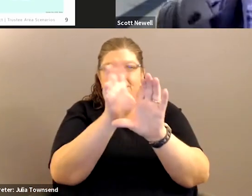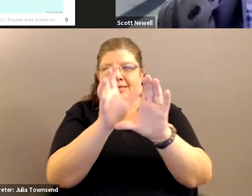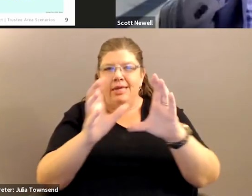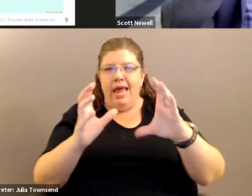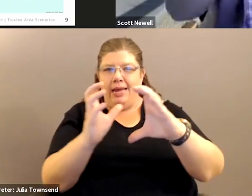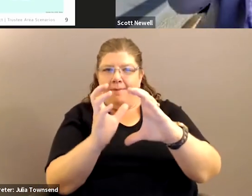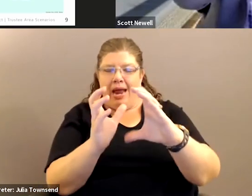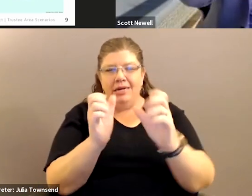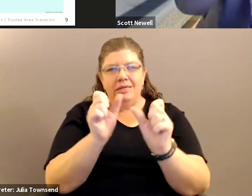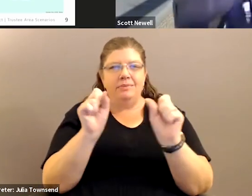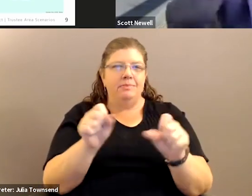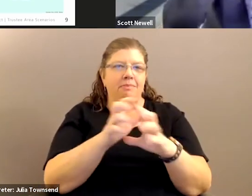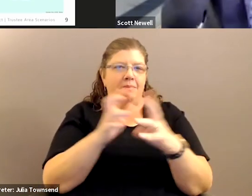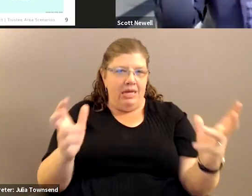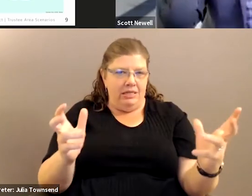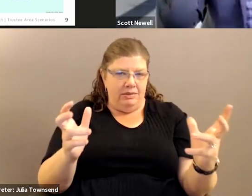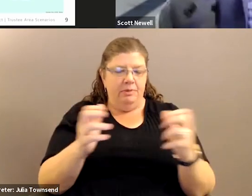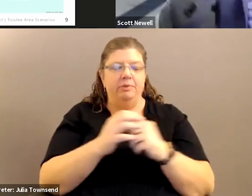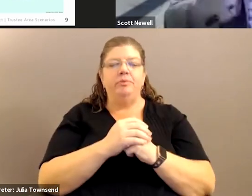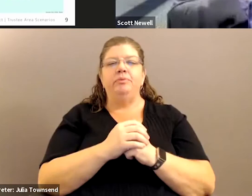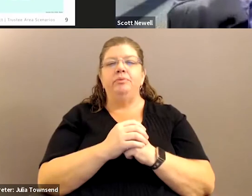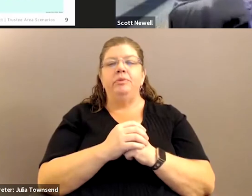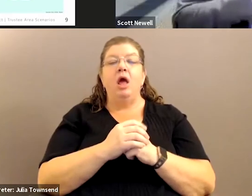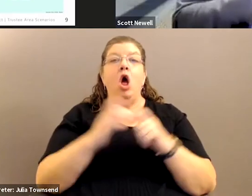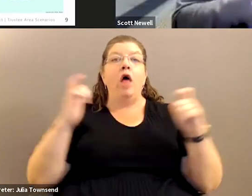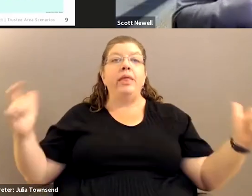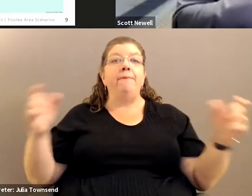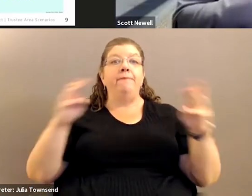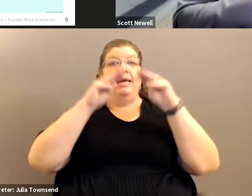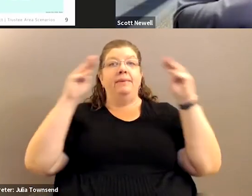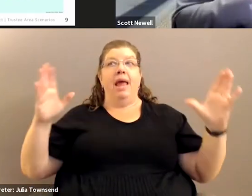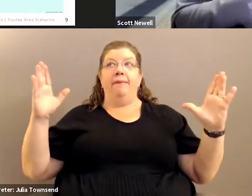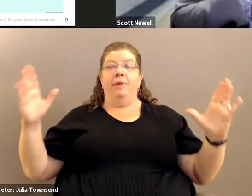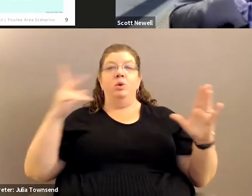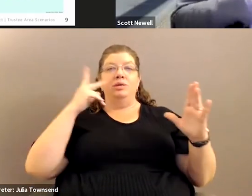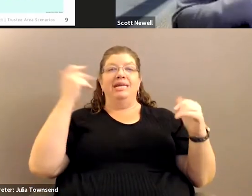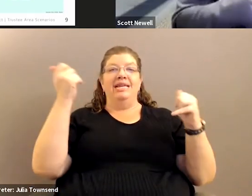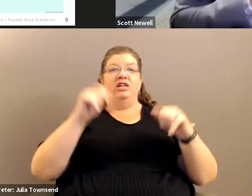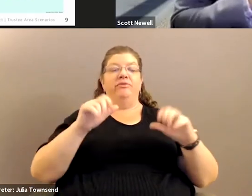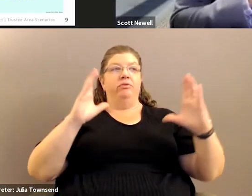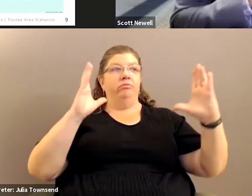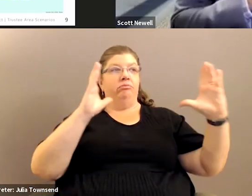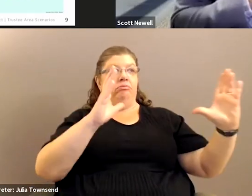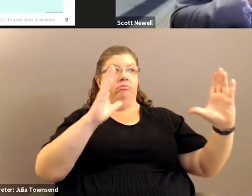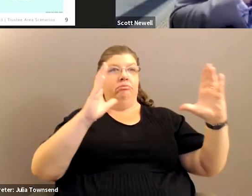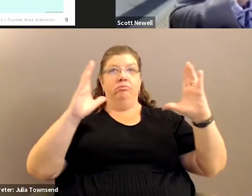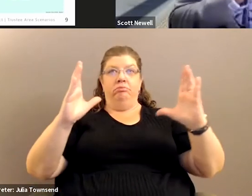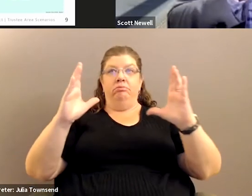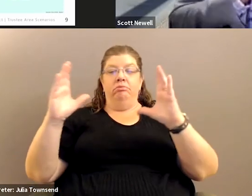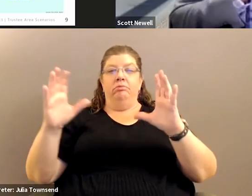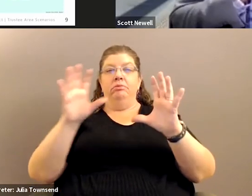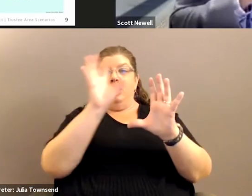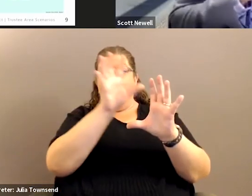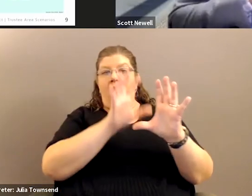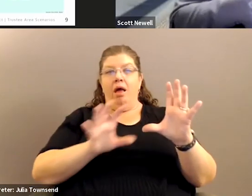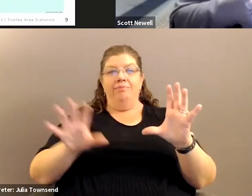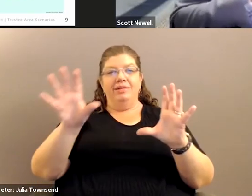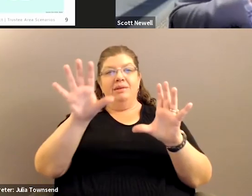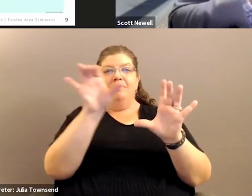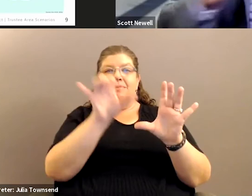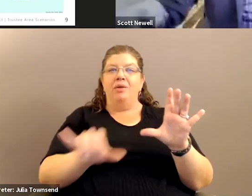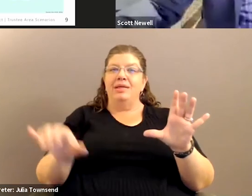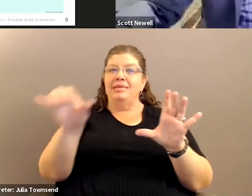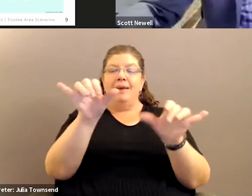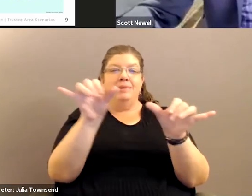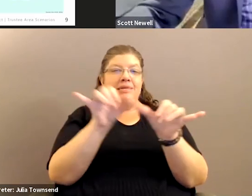possible so again on the expanded map you would see that each of these kind of blobs if you will um they're all about the same